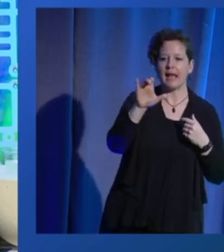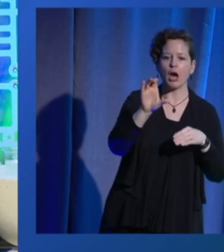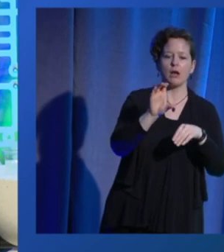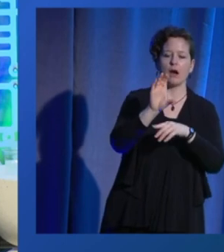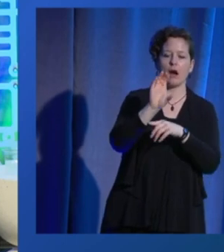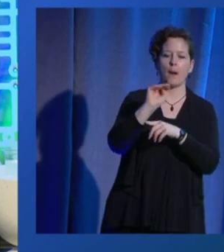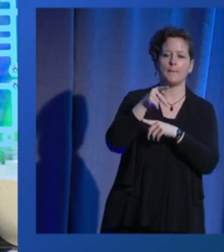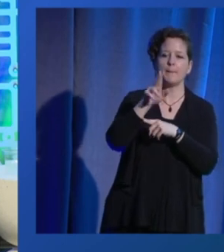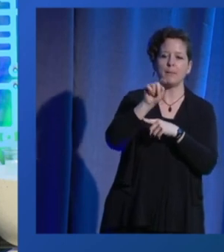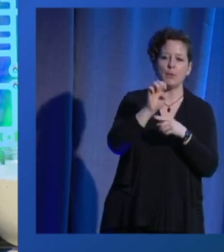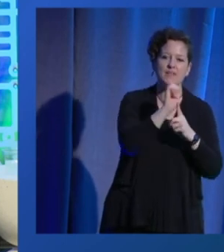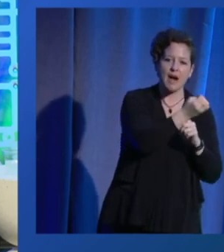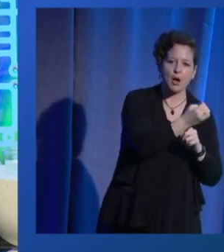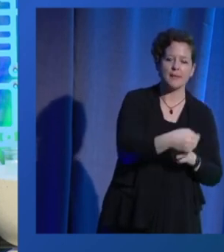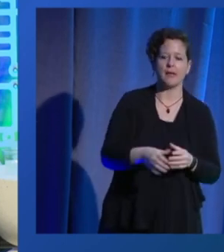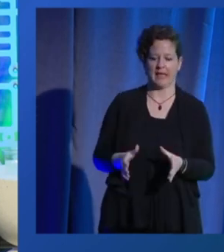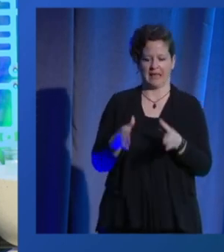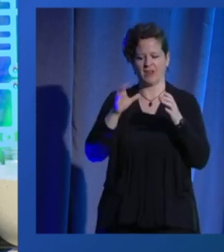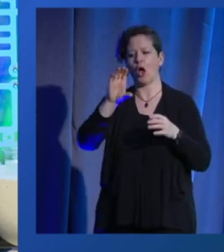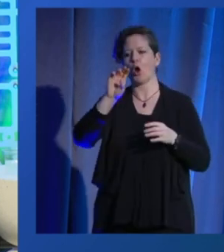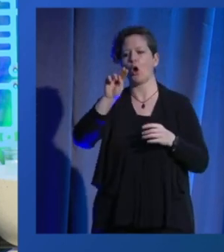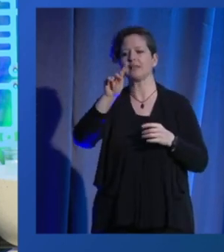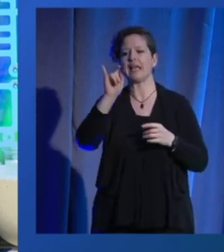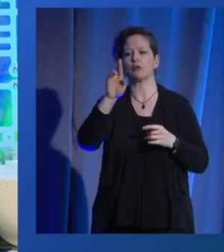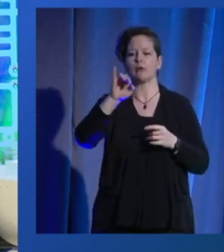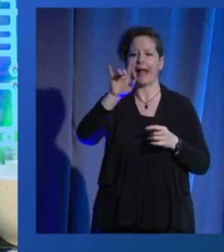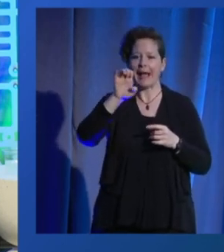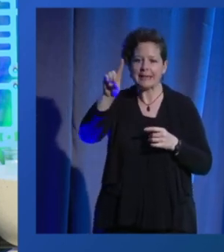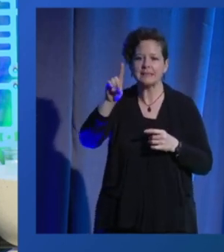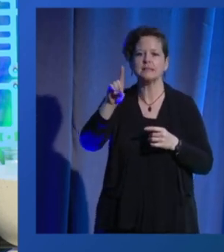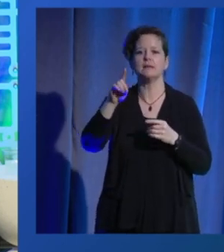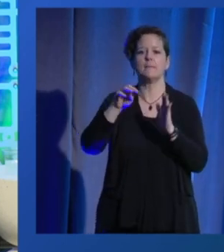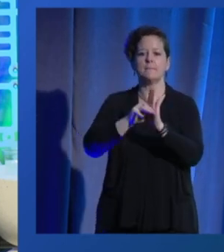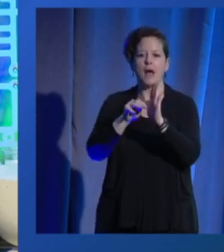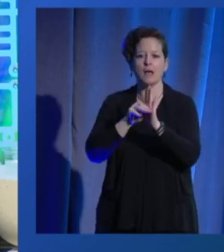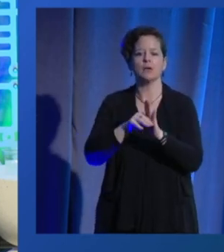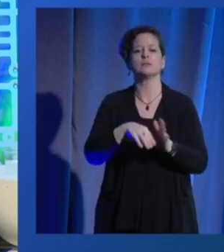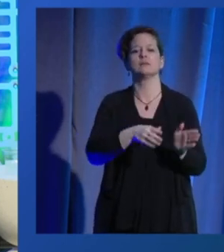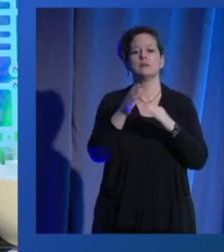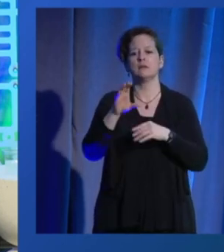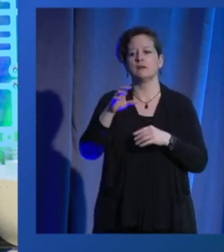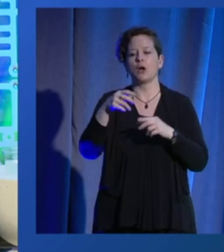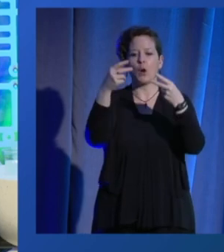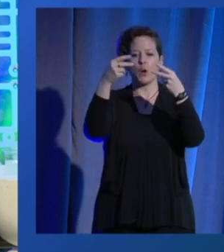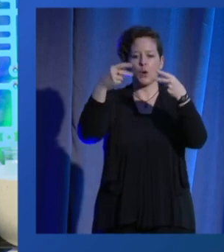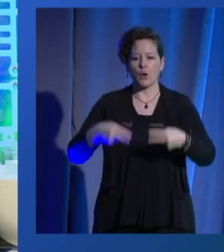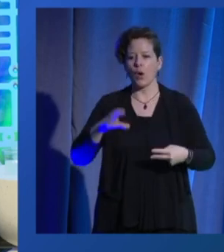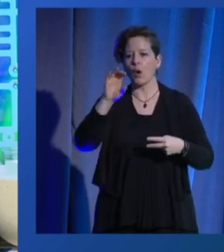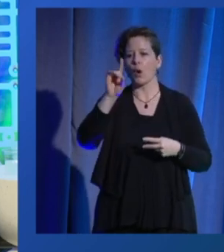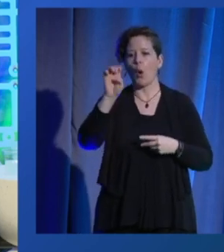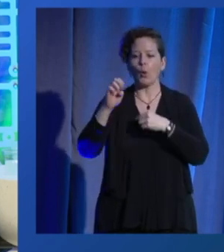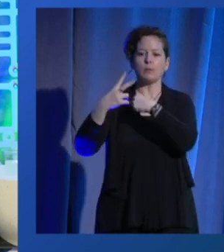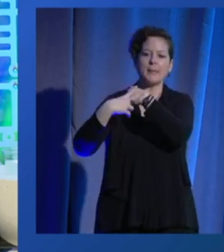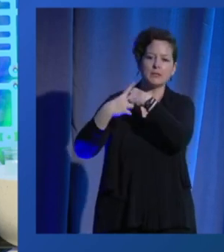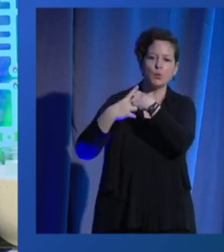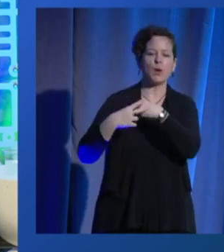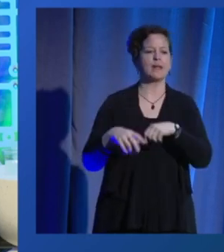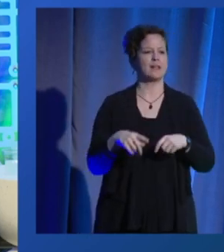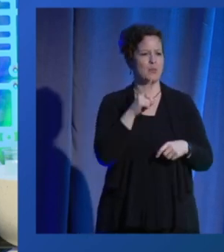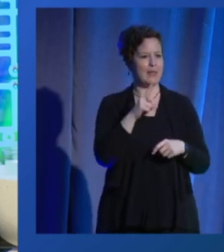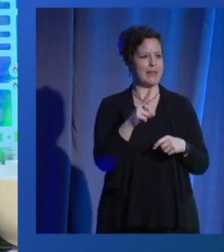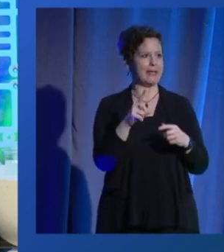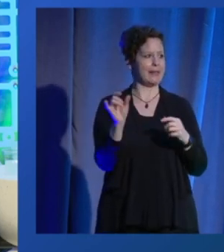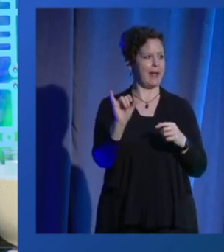have containerized ai model and data exchanges we have code repositories and really like have